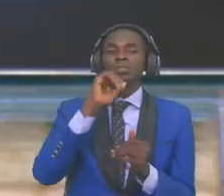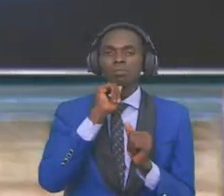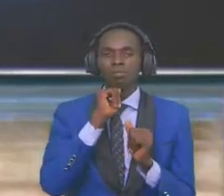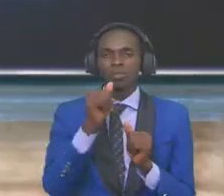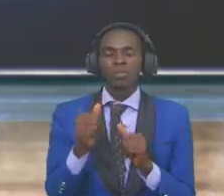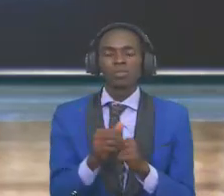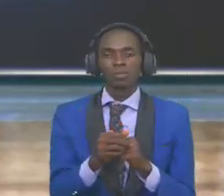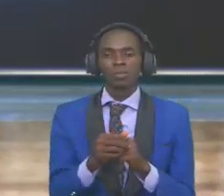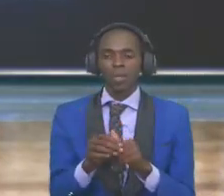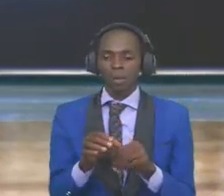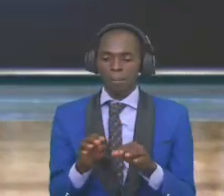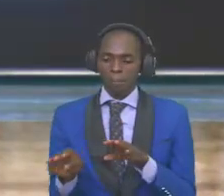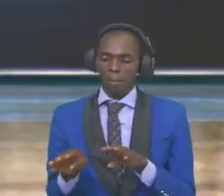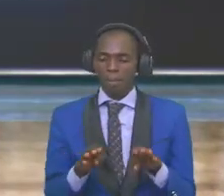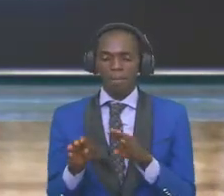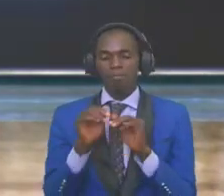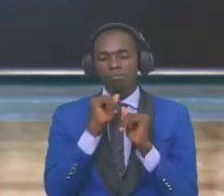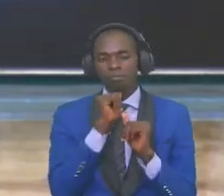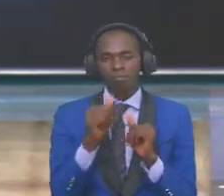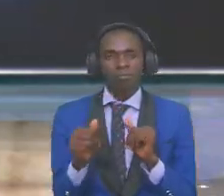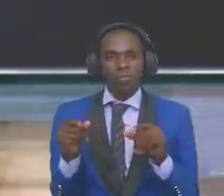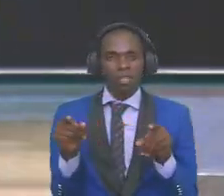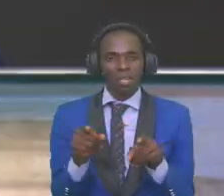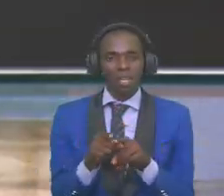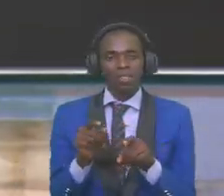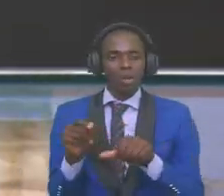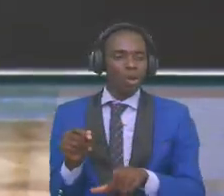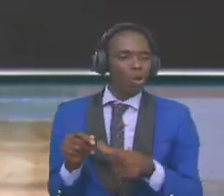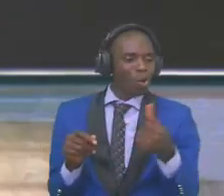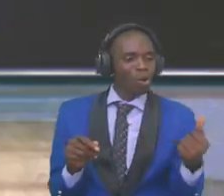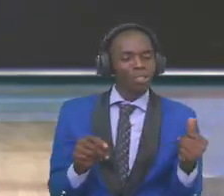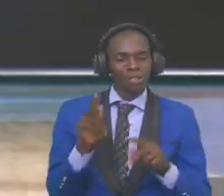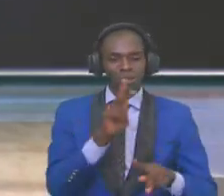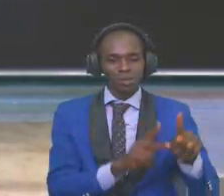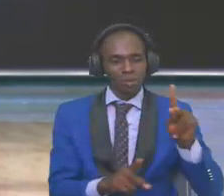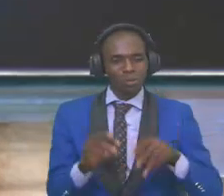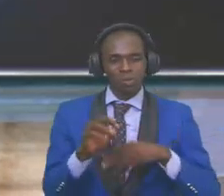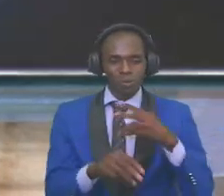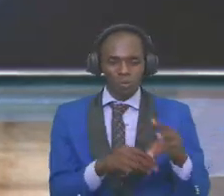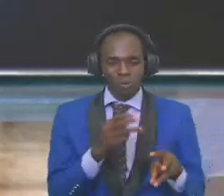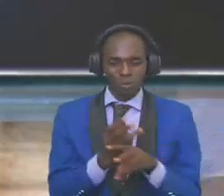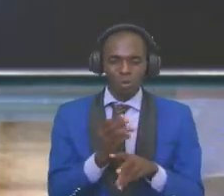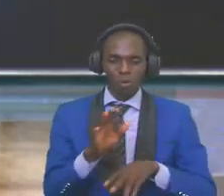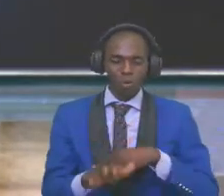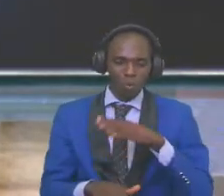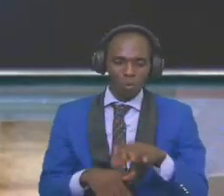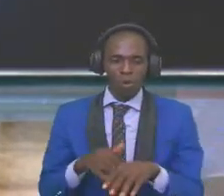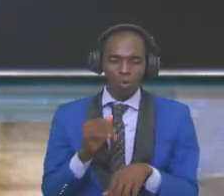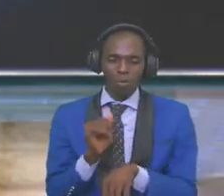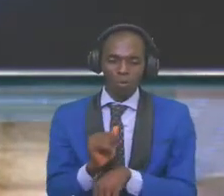not, behave not as other Gentiles walk,